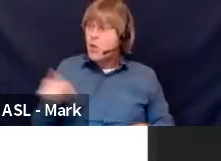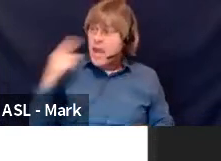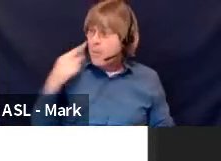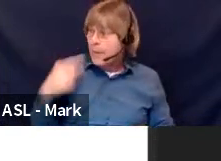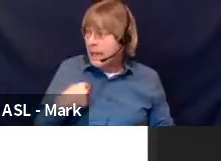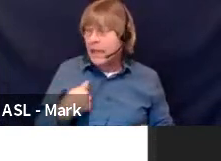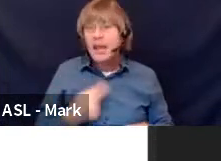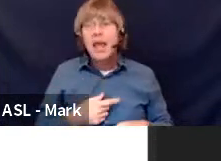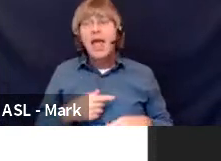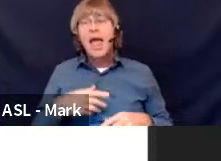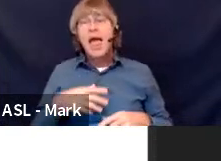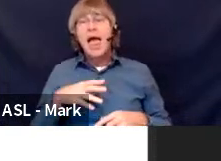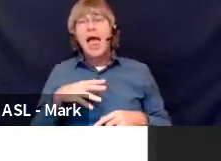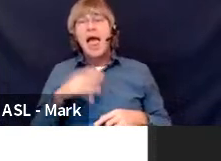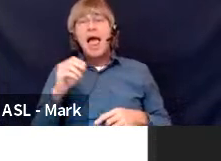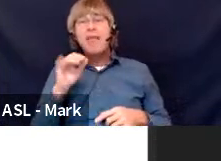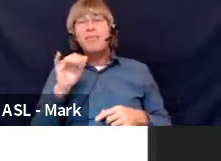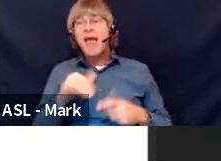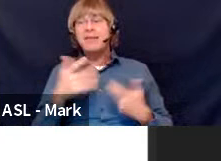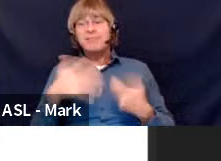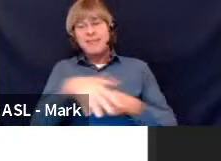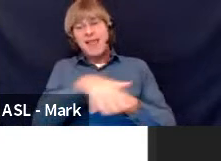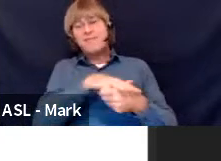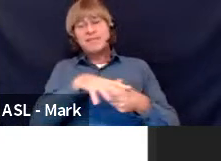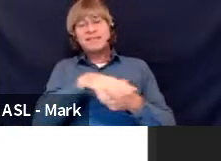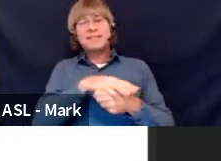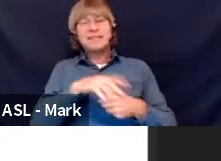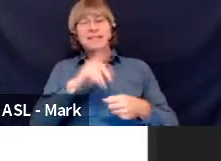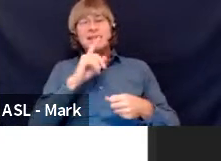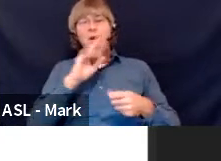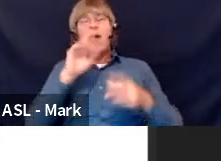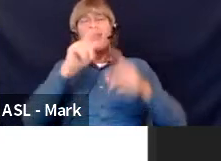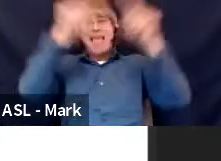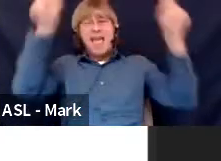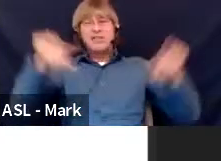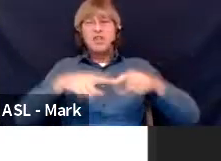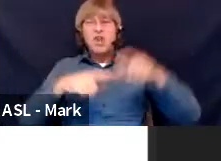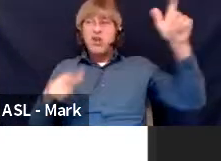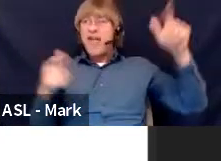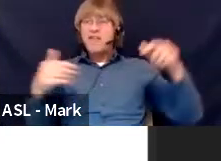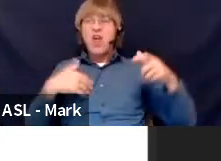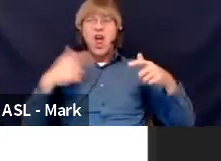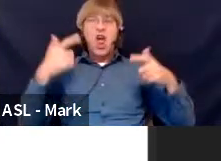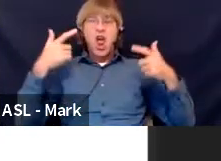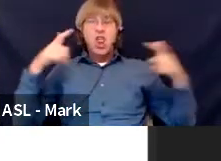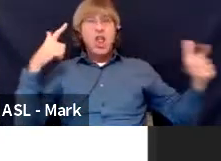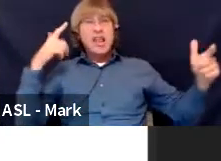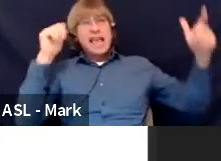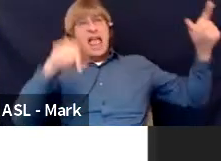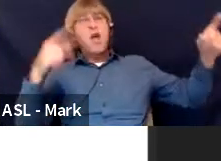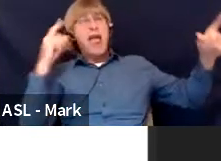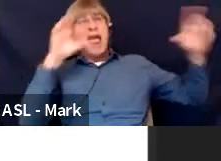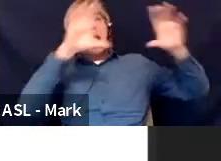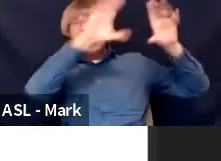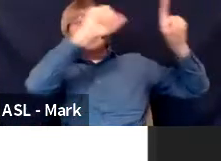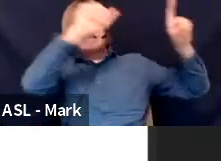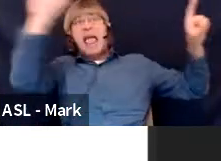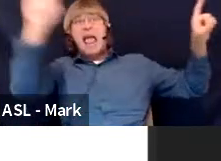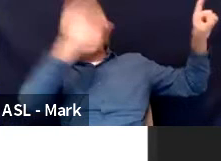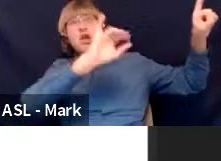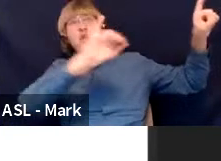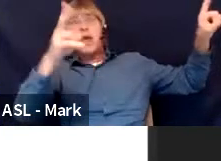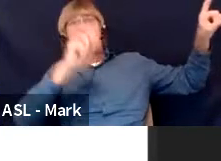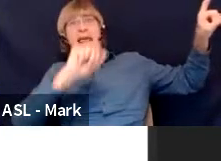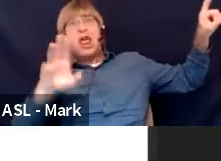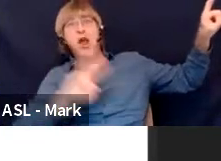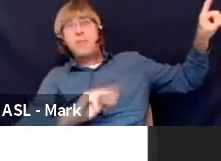me?" and the canvas is large and you have "Can you hear me?" large on the canvas, that says something different